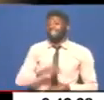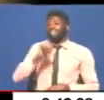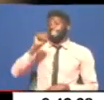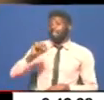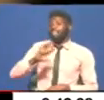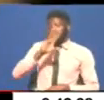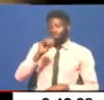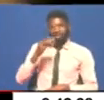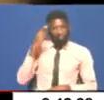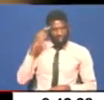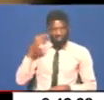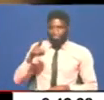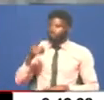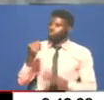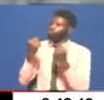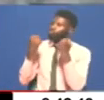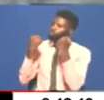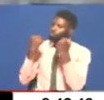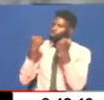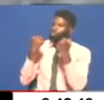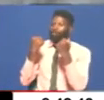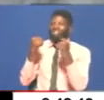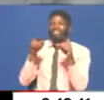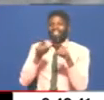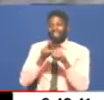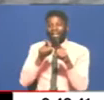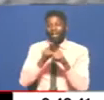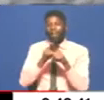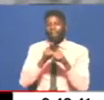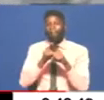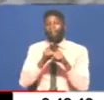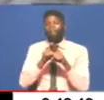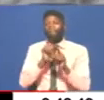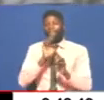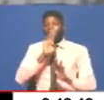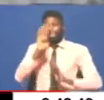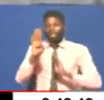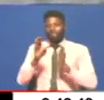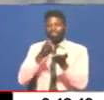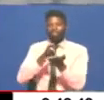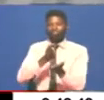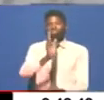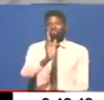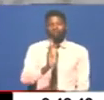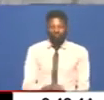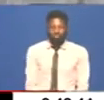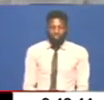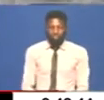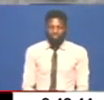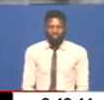of courage and clarity of his moral fury. For Prime Edition, I'm Rahma Shanko.